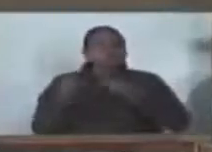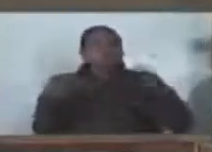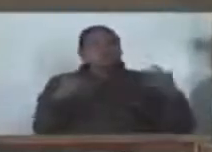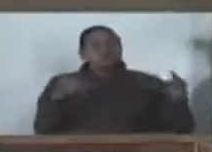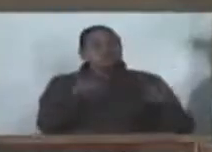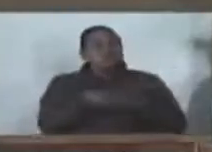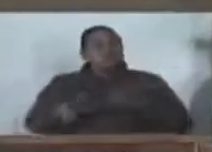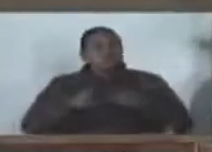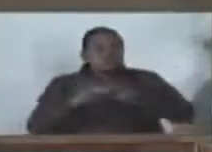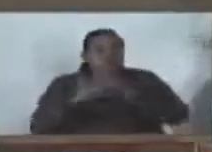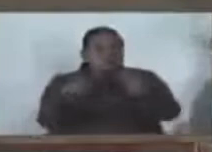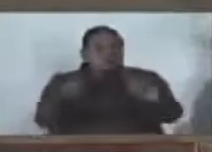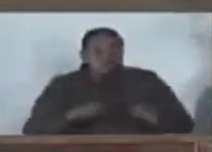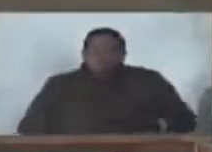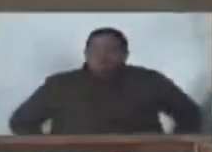country.